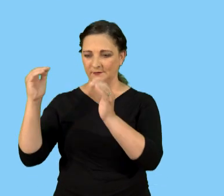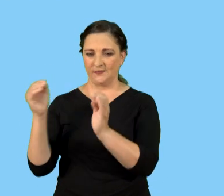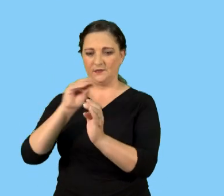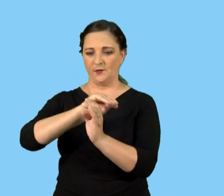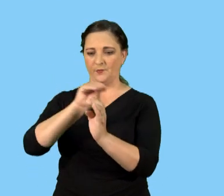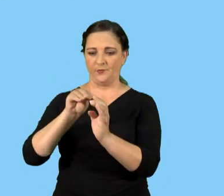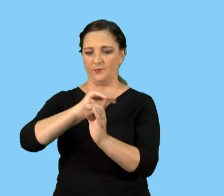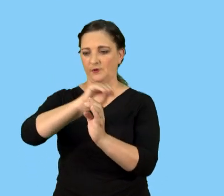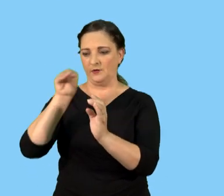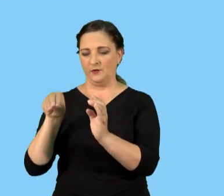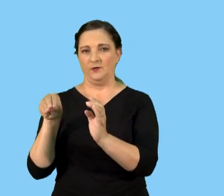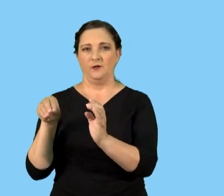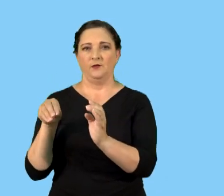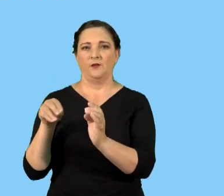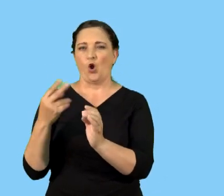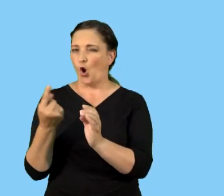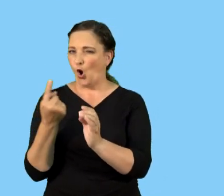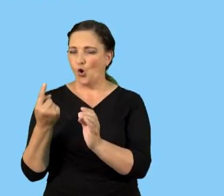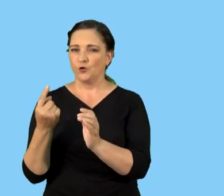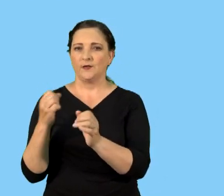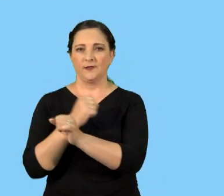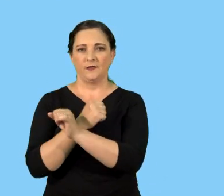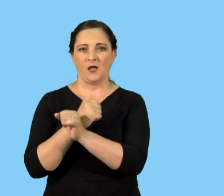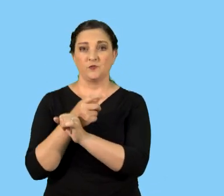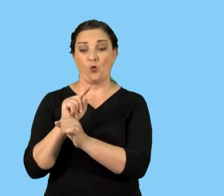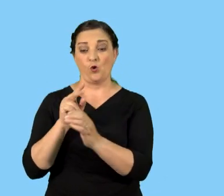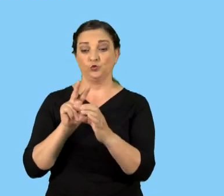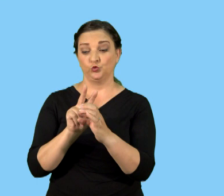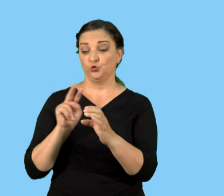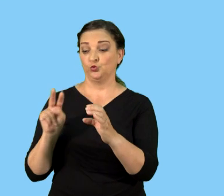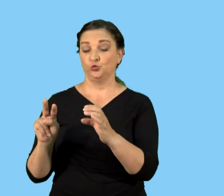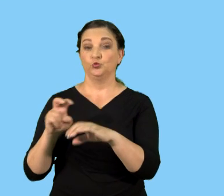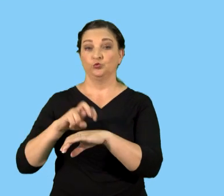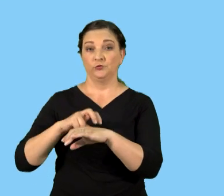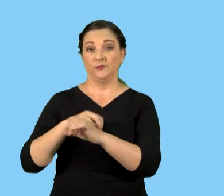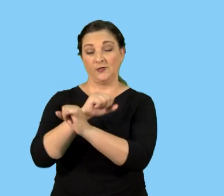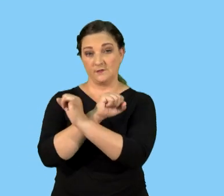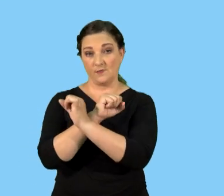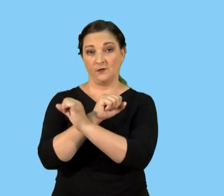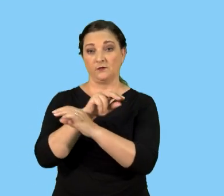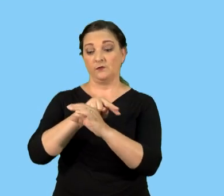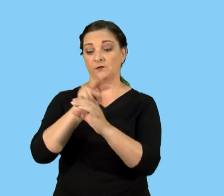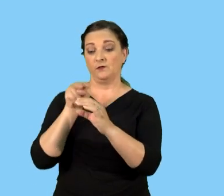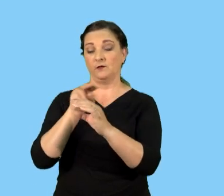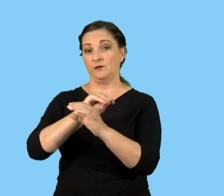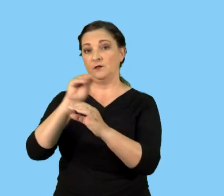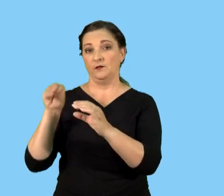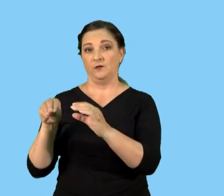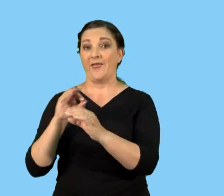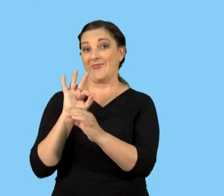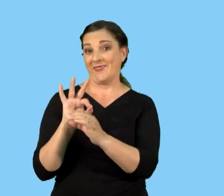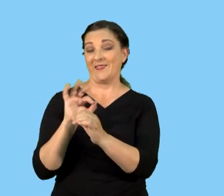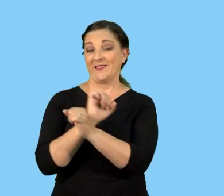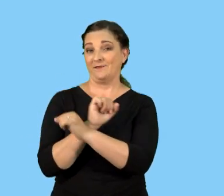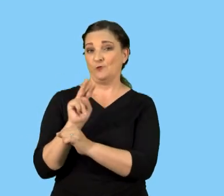for what's in the bracket. So because we said we multiplied 2 in the oxygen, there's a 2 and there's a 2. We then now need to